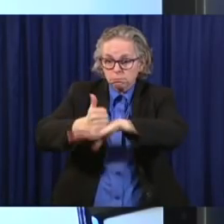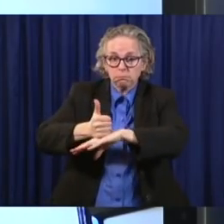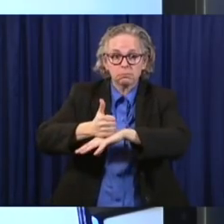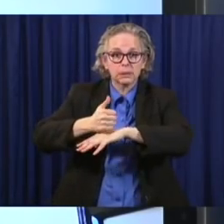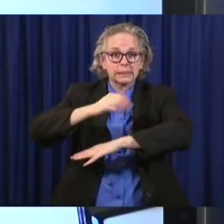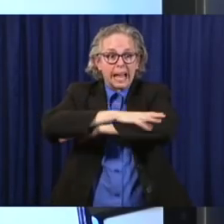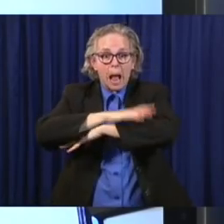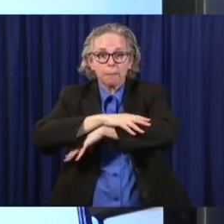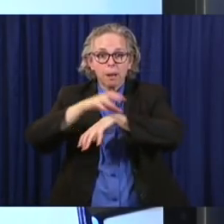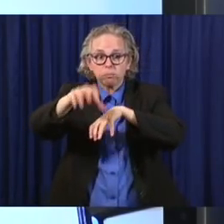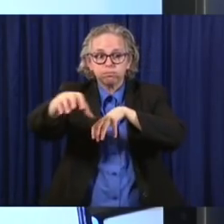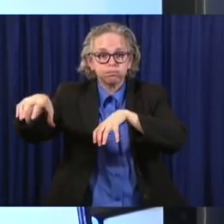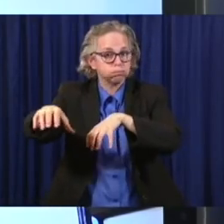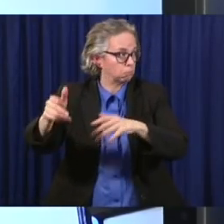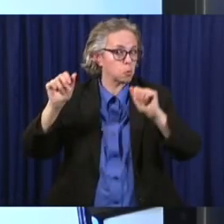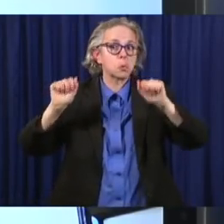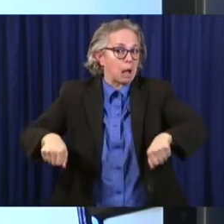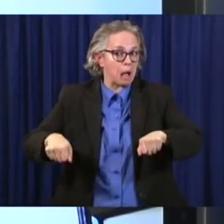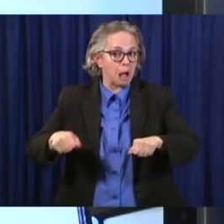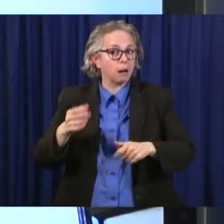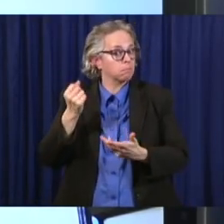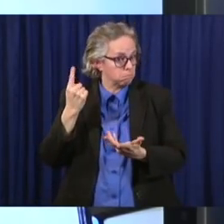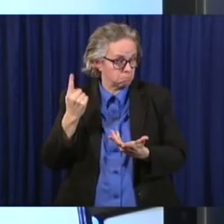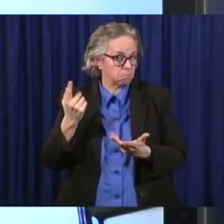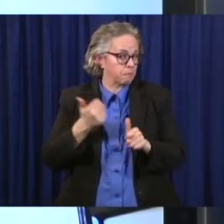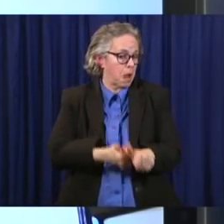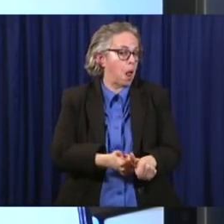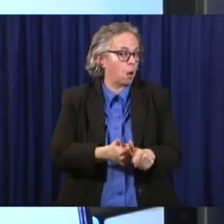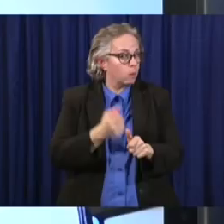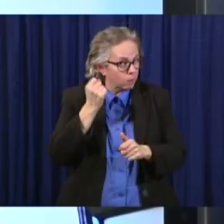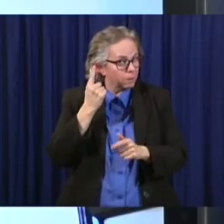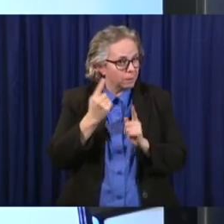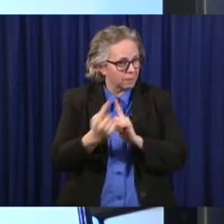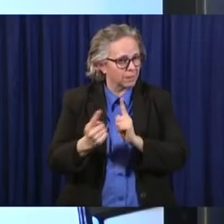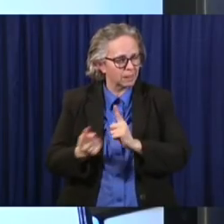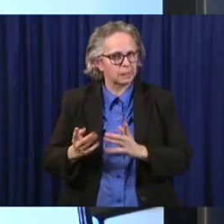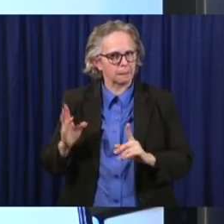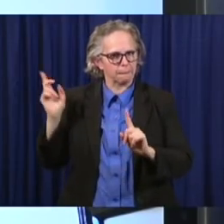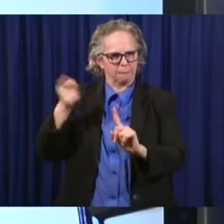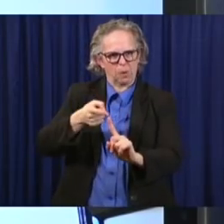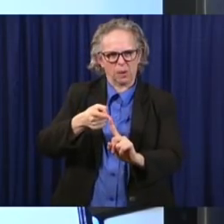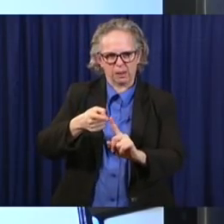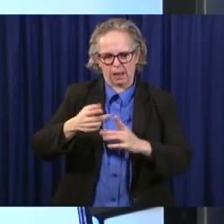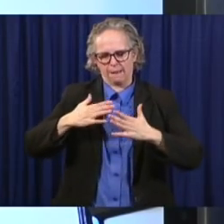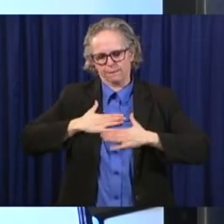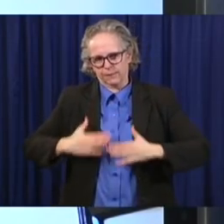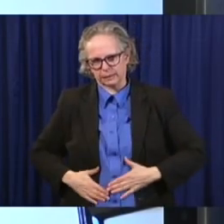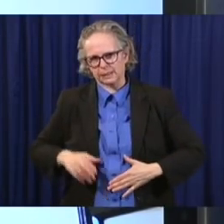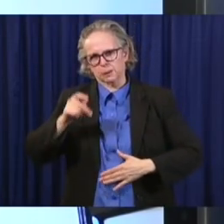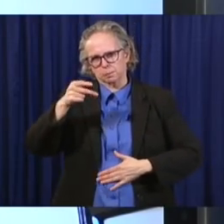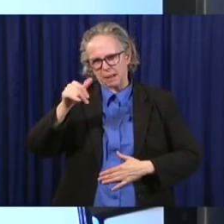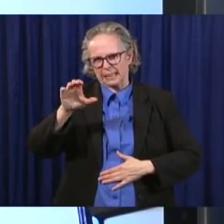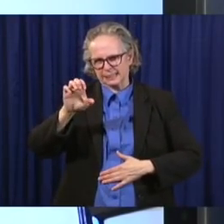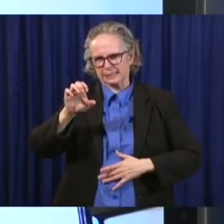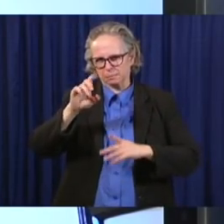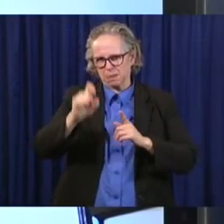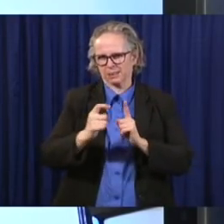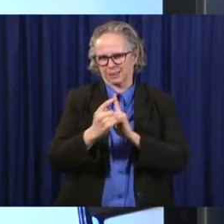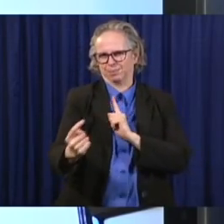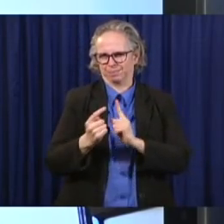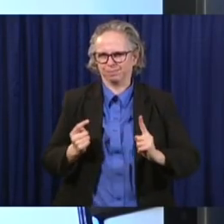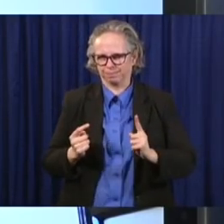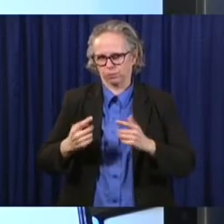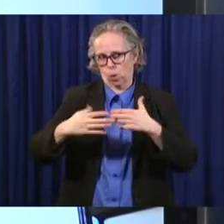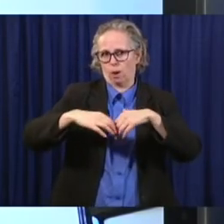can comply. But it really is about that physical space and being able to make sure that we can